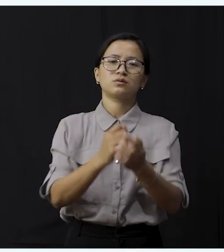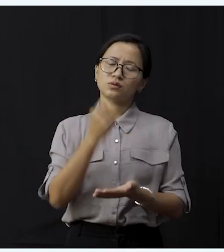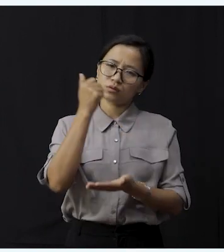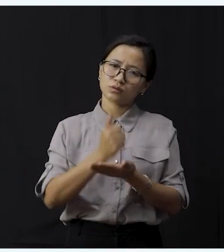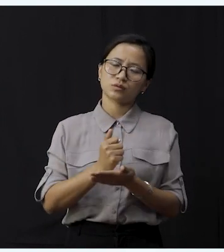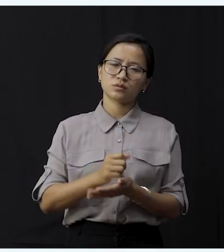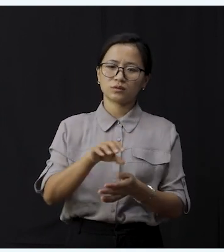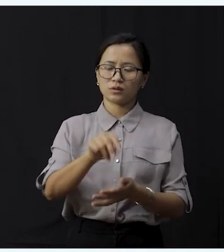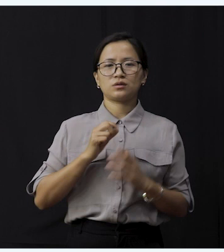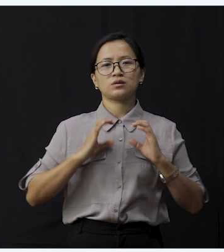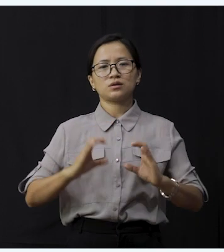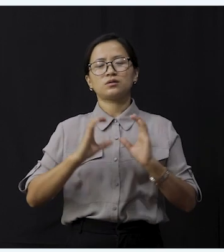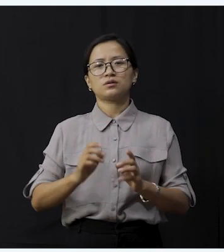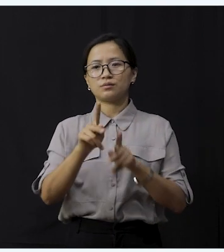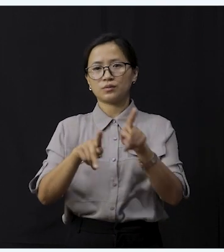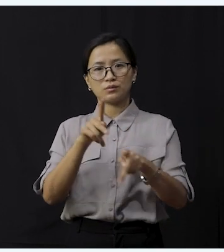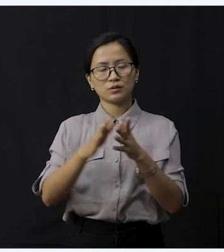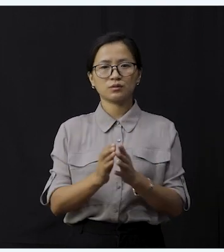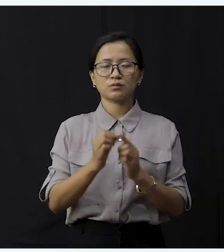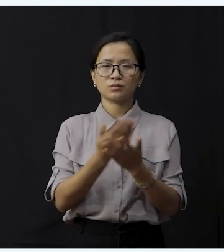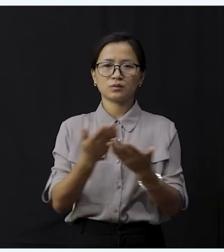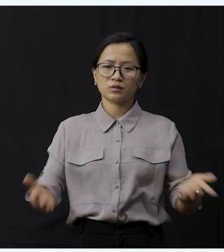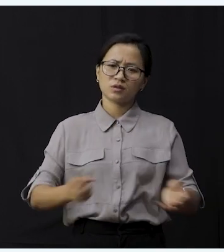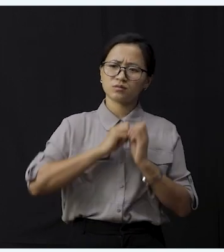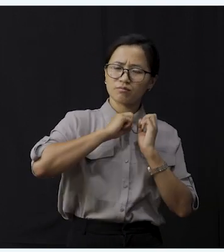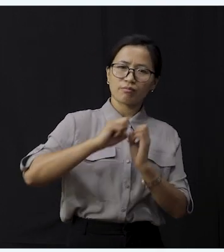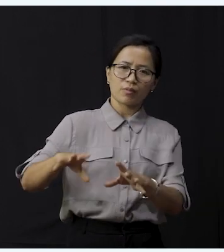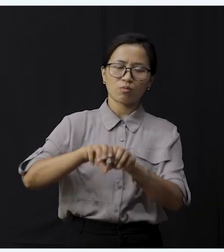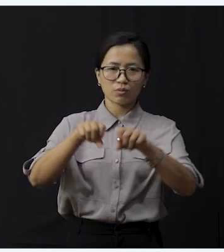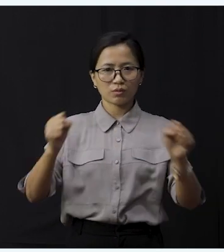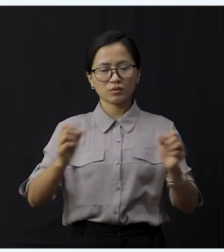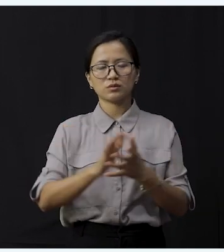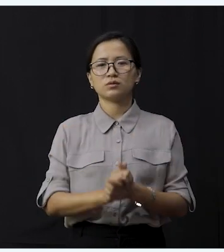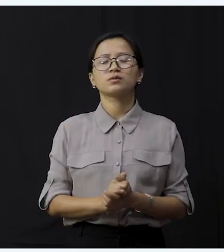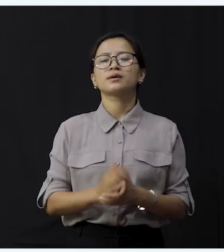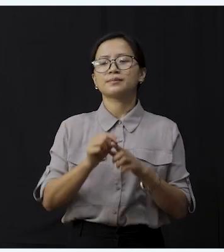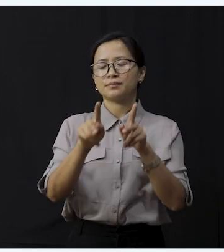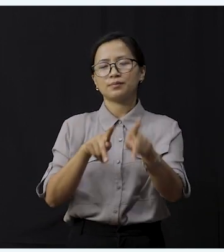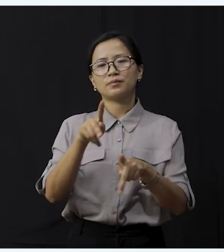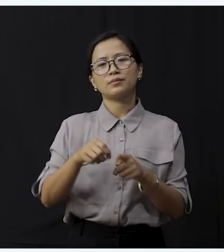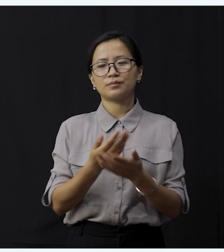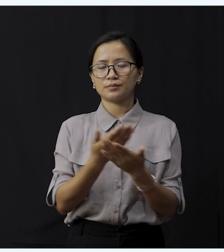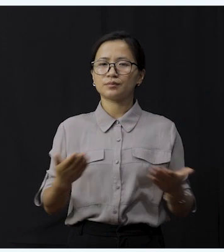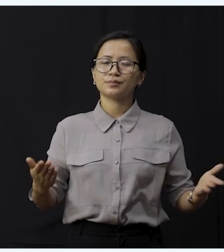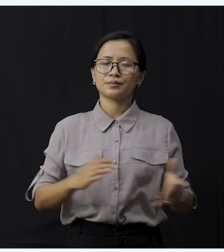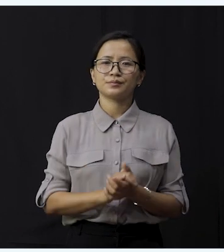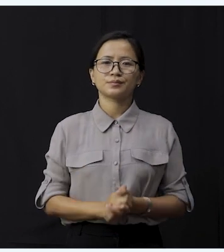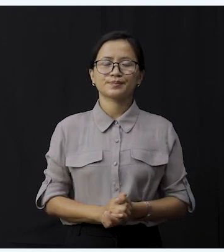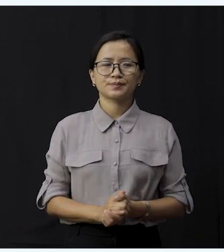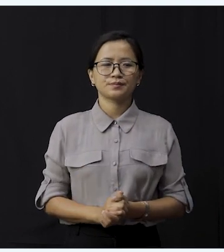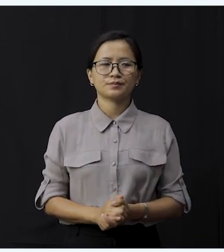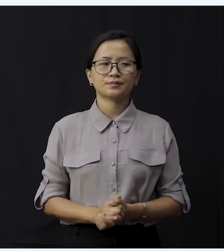should also take care of this public property, and we should not damage or spoil the public property. Okay, and